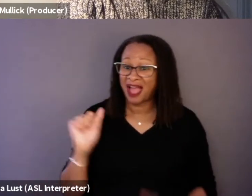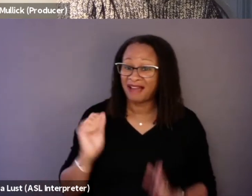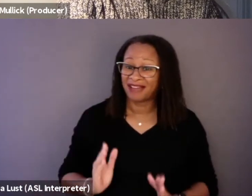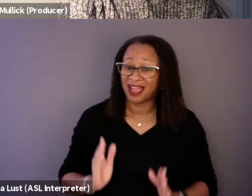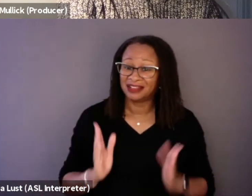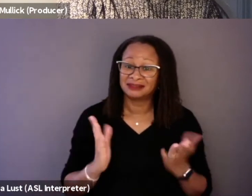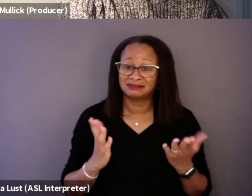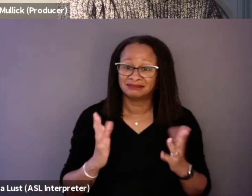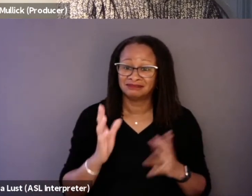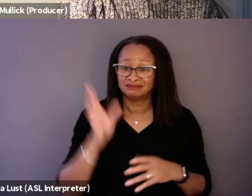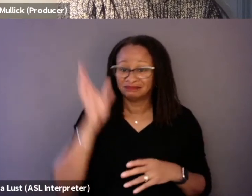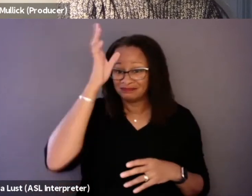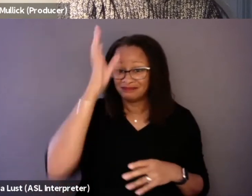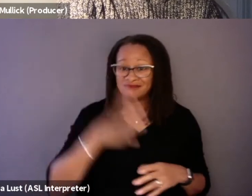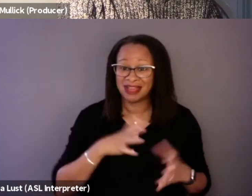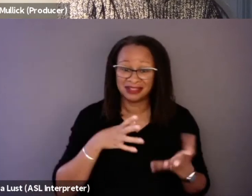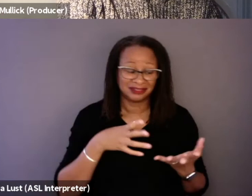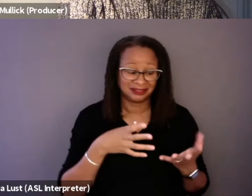of,